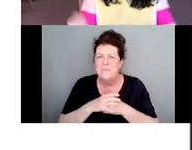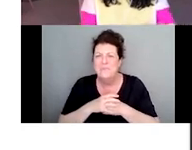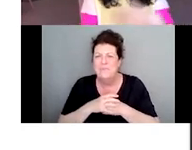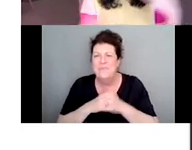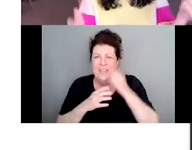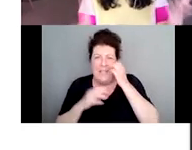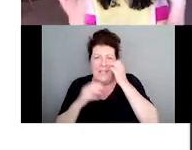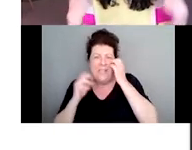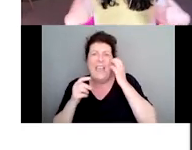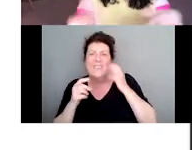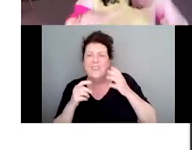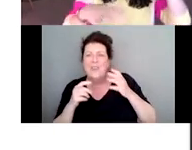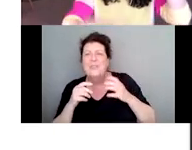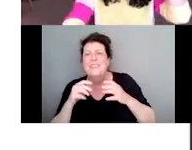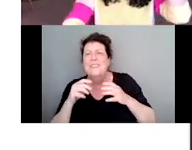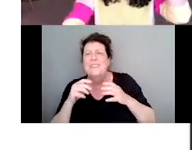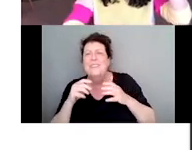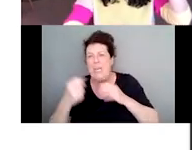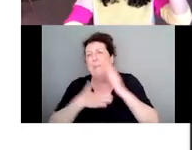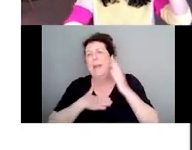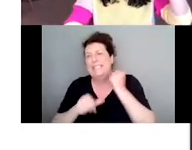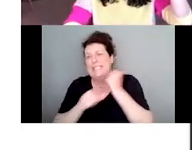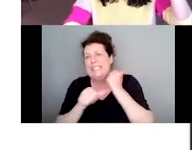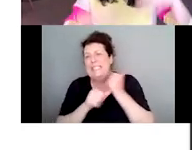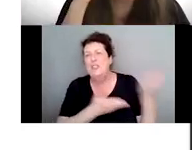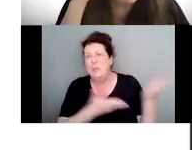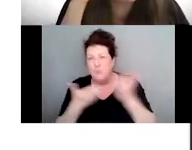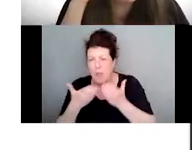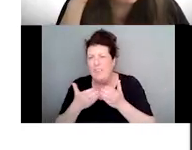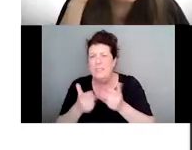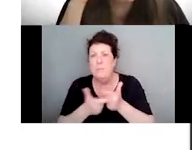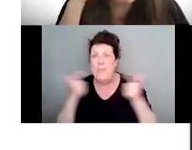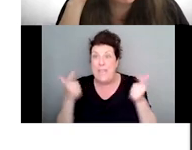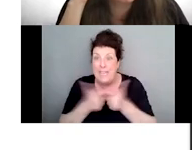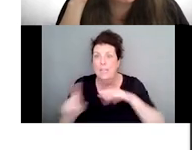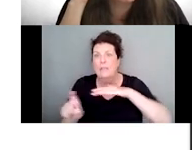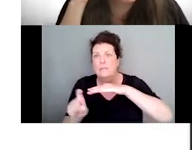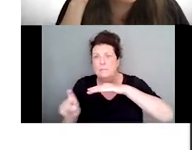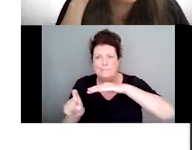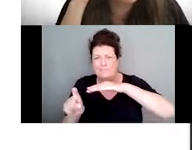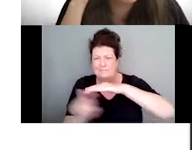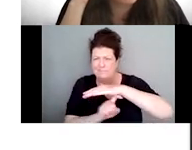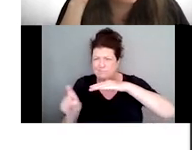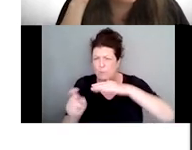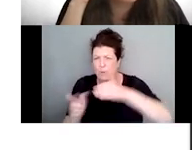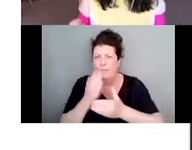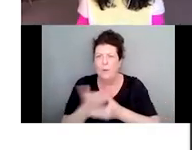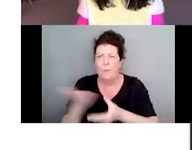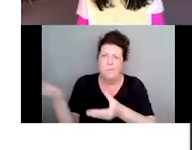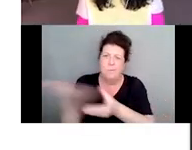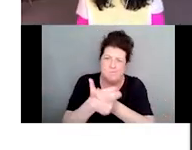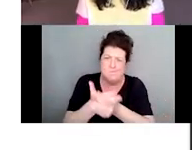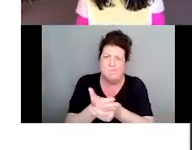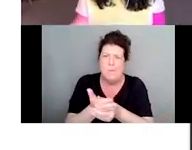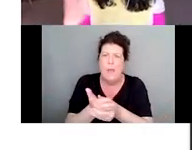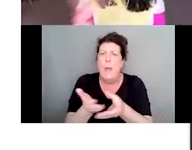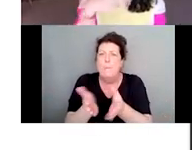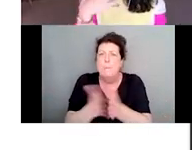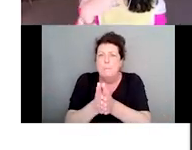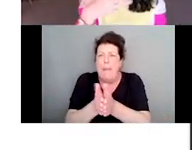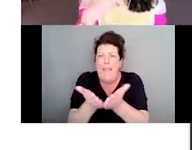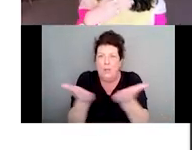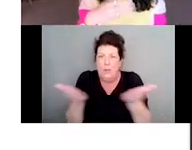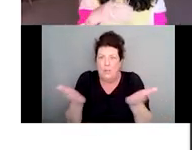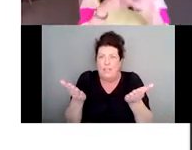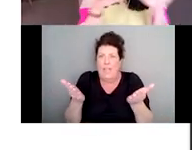Do we Xerox anymore? And so she brought them in, in these big binders and we were all like, Whoa, look at this from the olden times. Um, and I